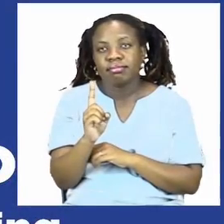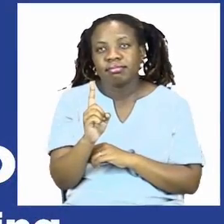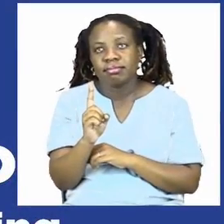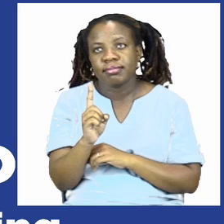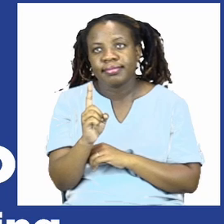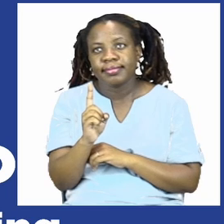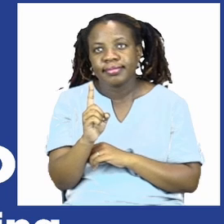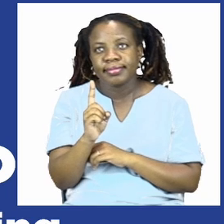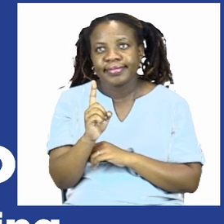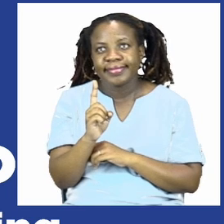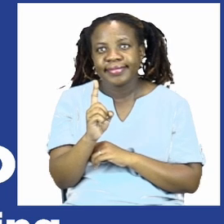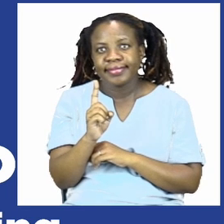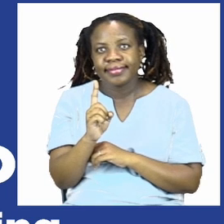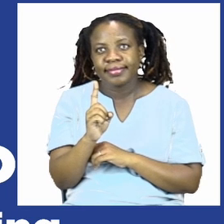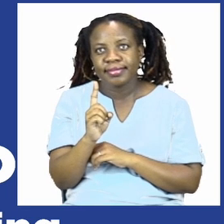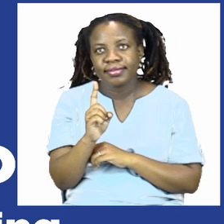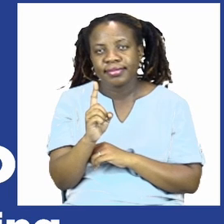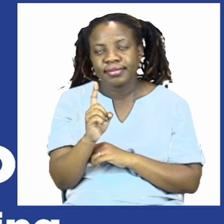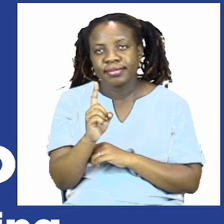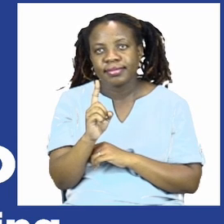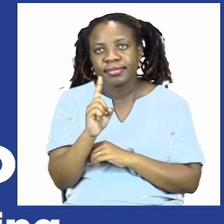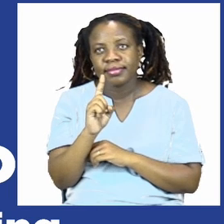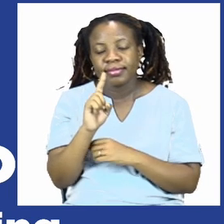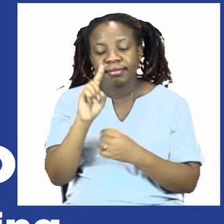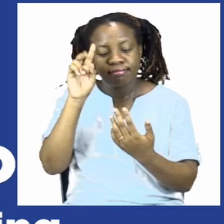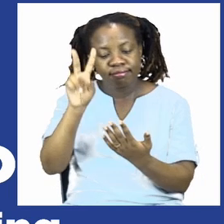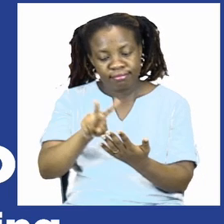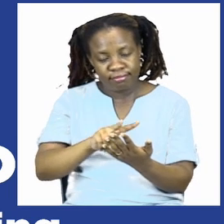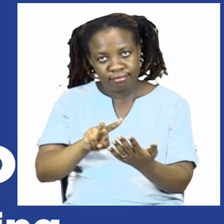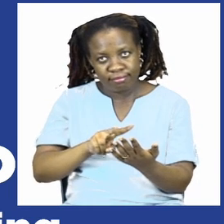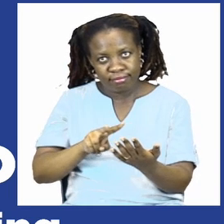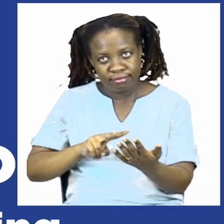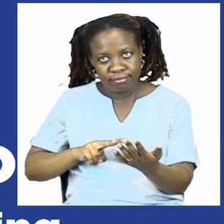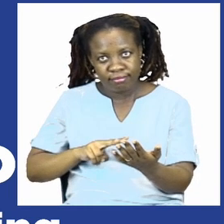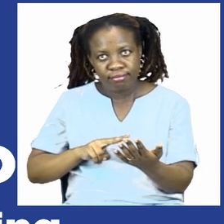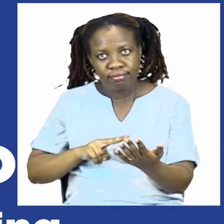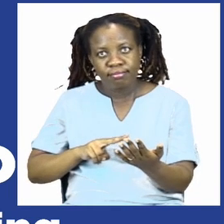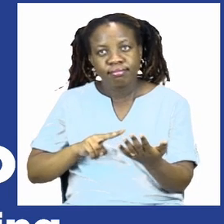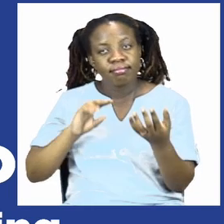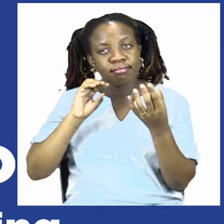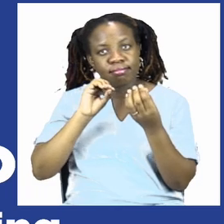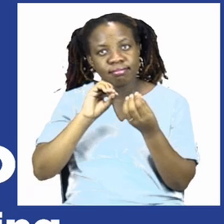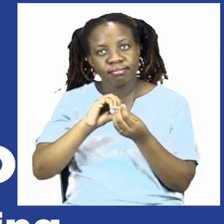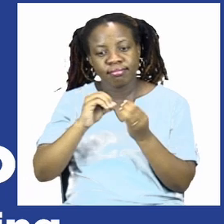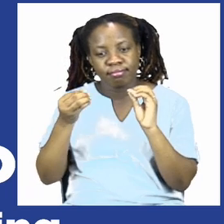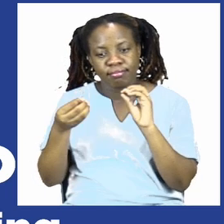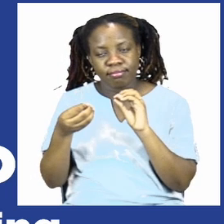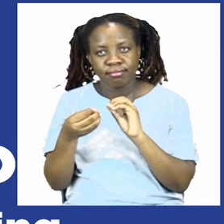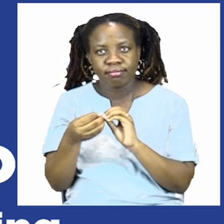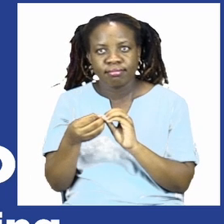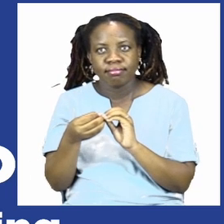Today, we will learn, or we'll do a reading comprehension, we'll do number concept